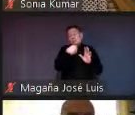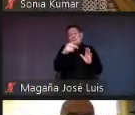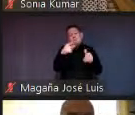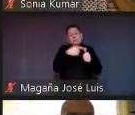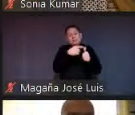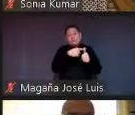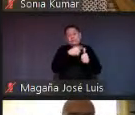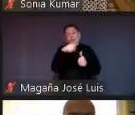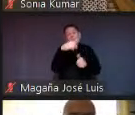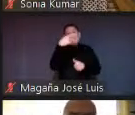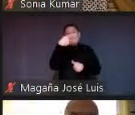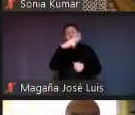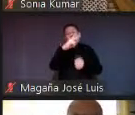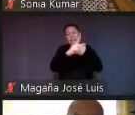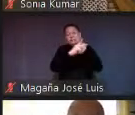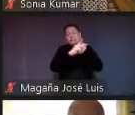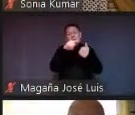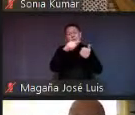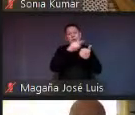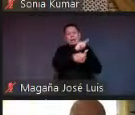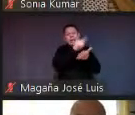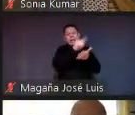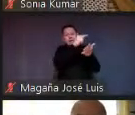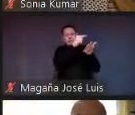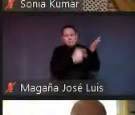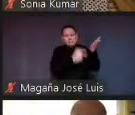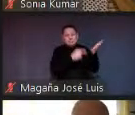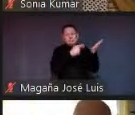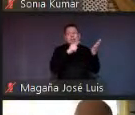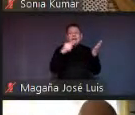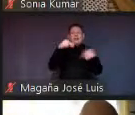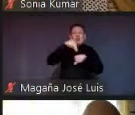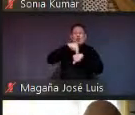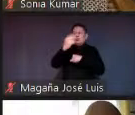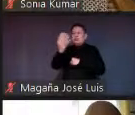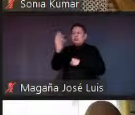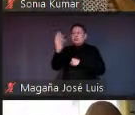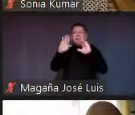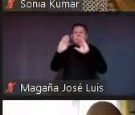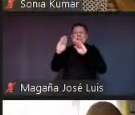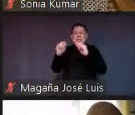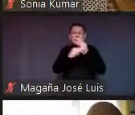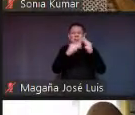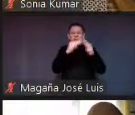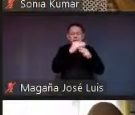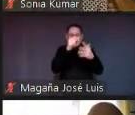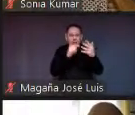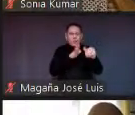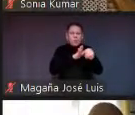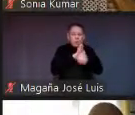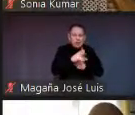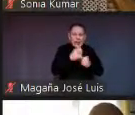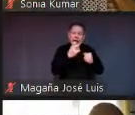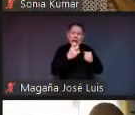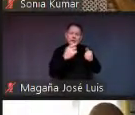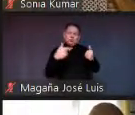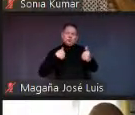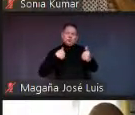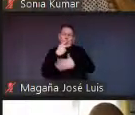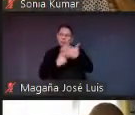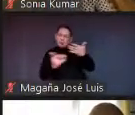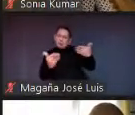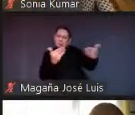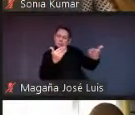drivers or key health strategies that are affecting your own country and area? And you can then narrow that right down to the